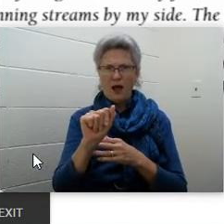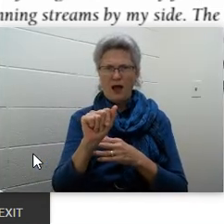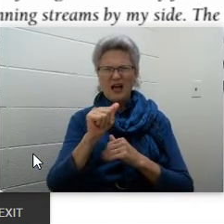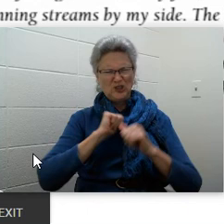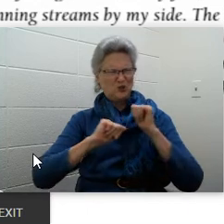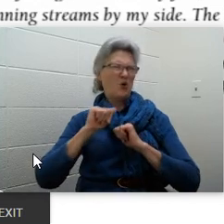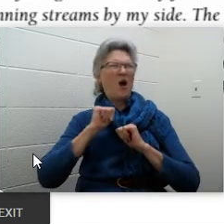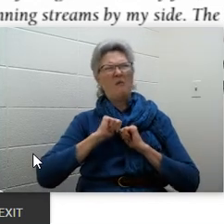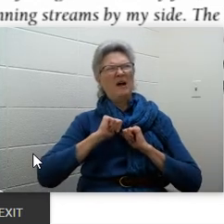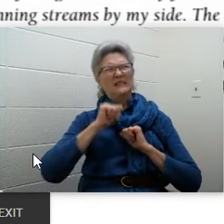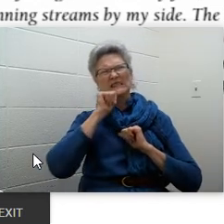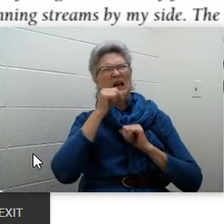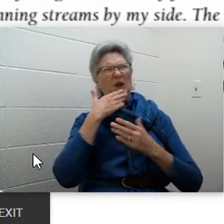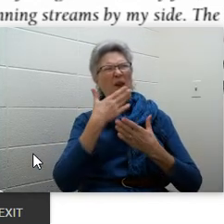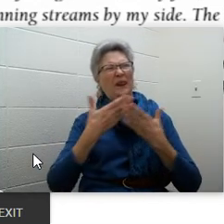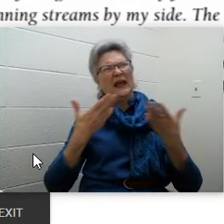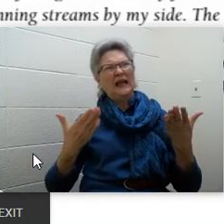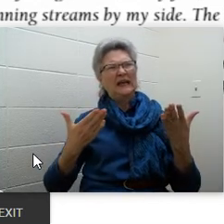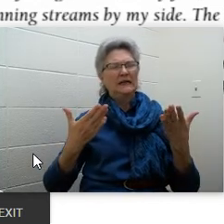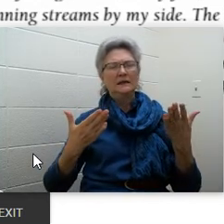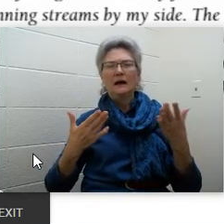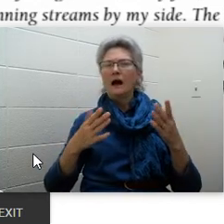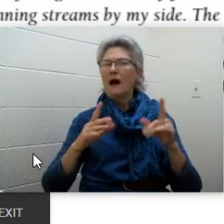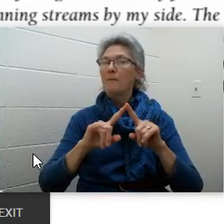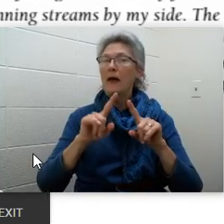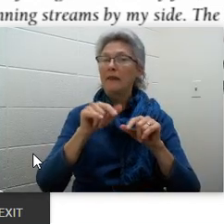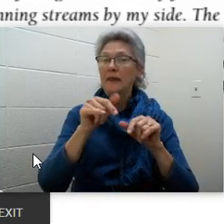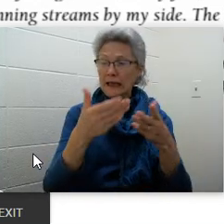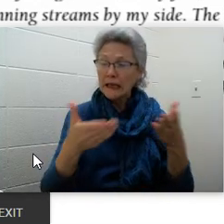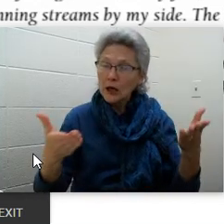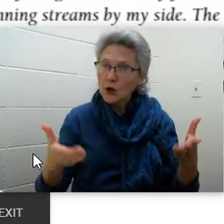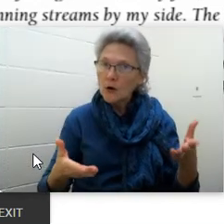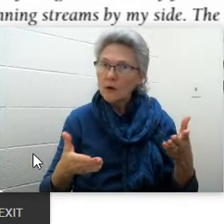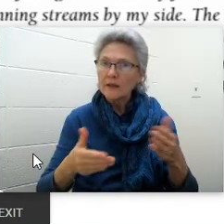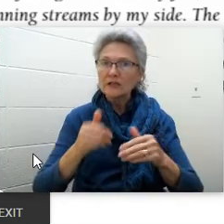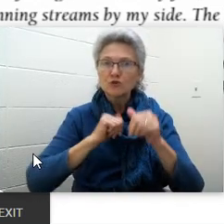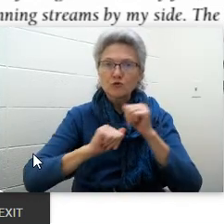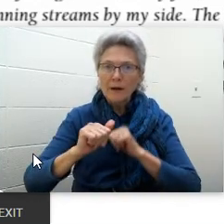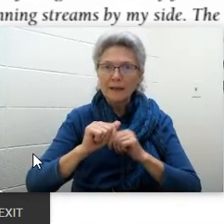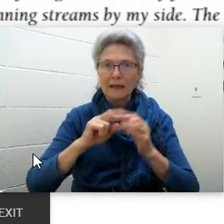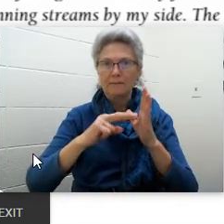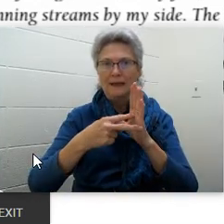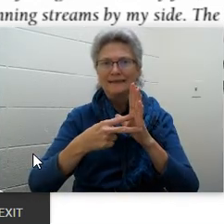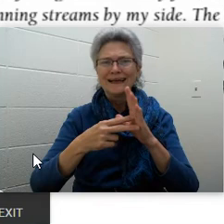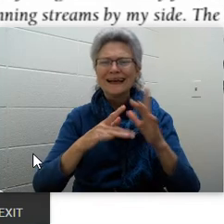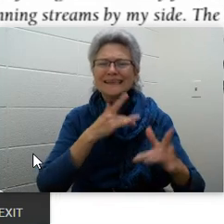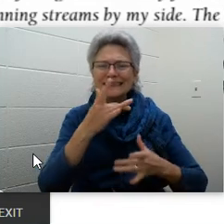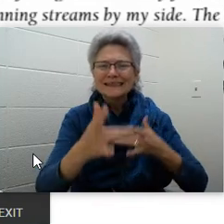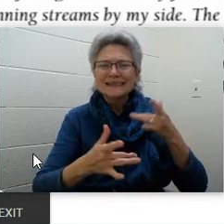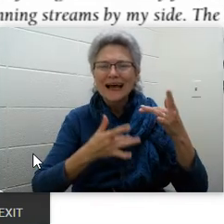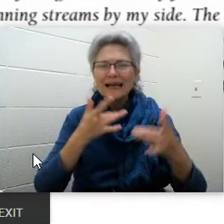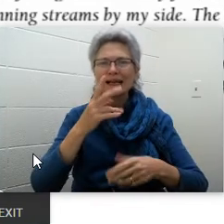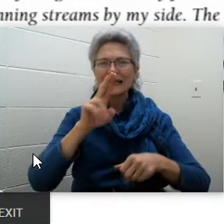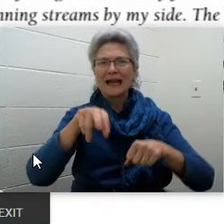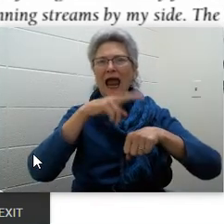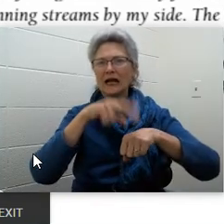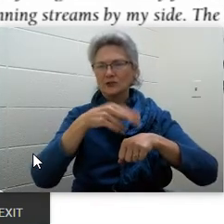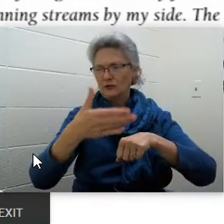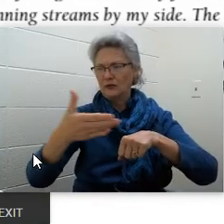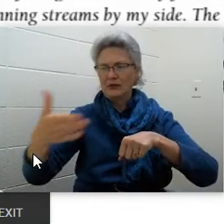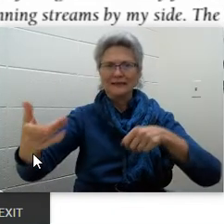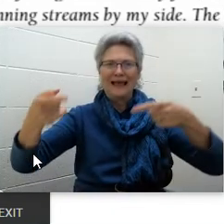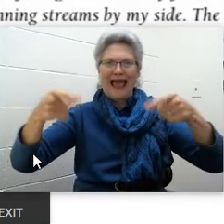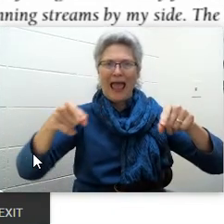what? Drama? That's not a good thing. However, in this case, the drama that he's talking about are just the natural things